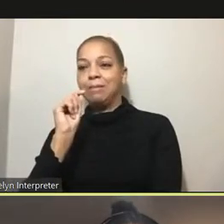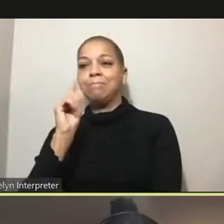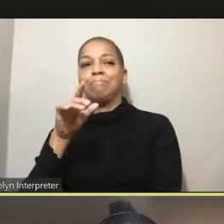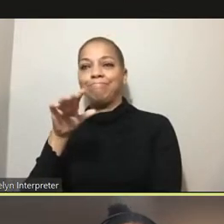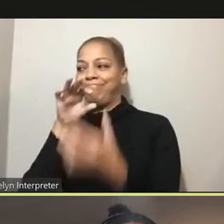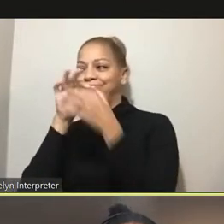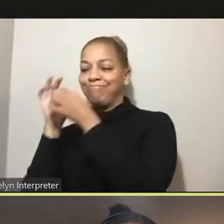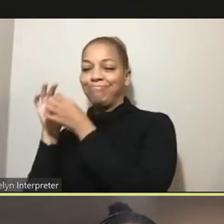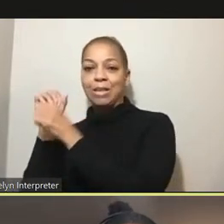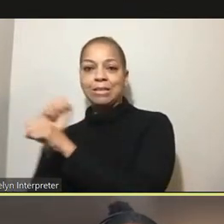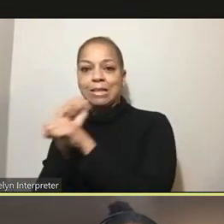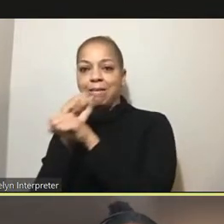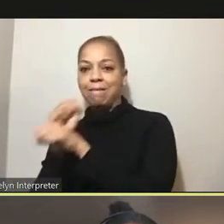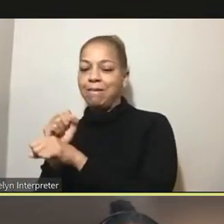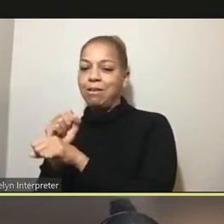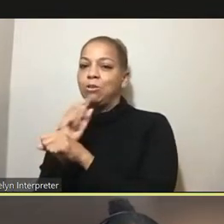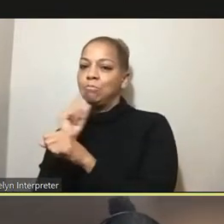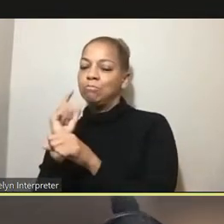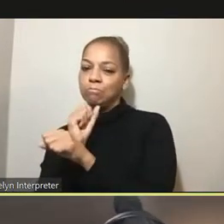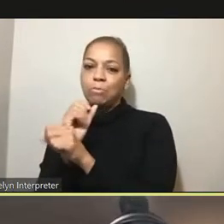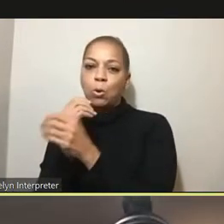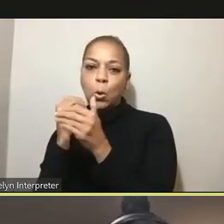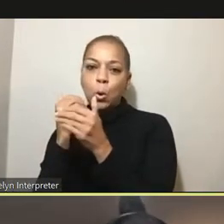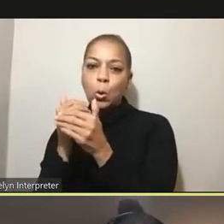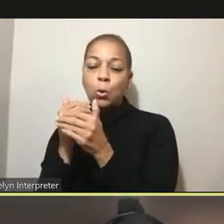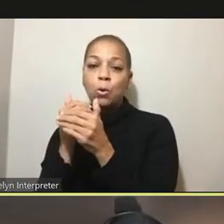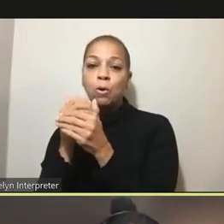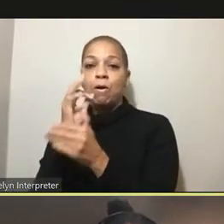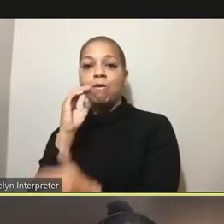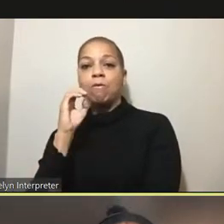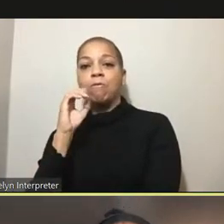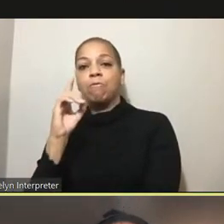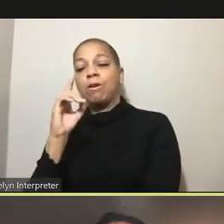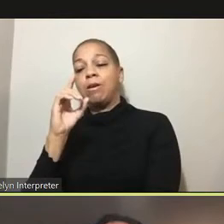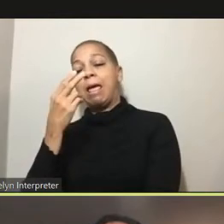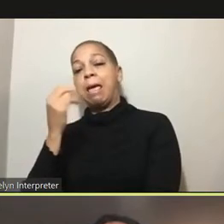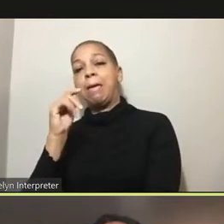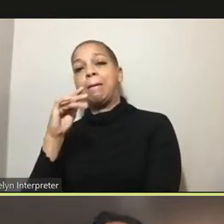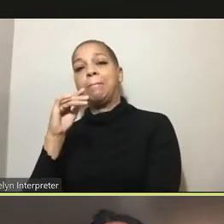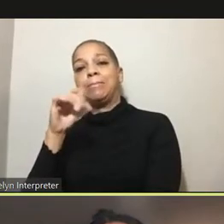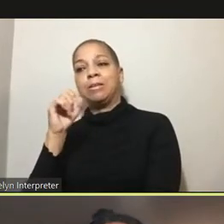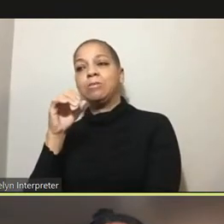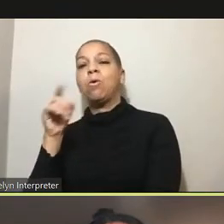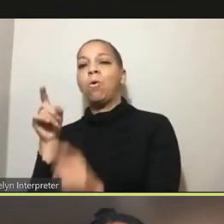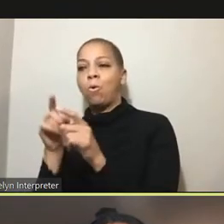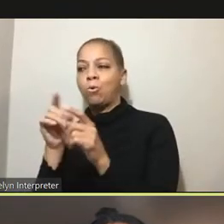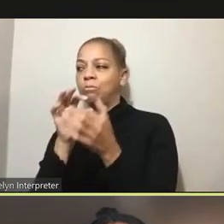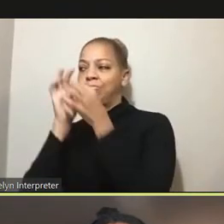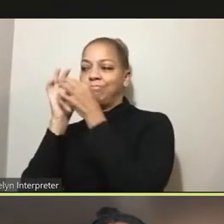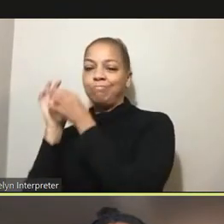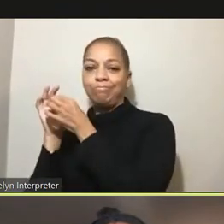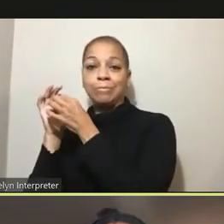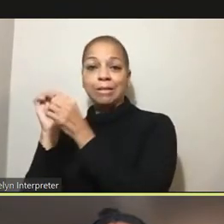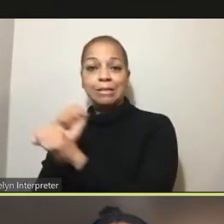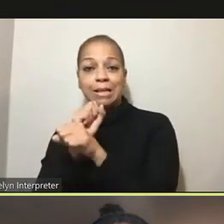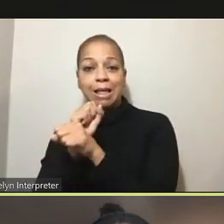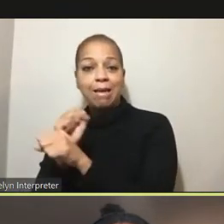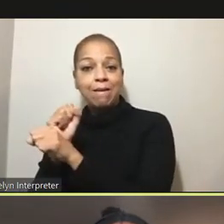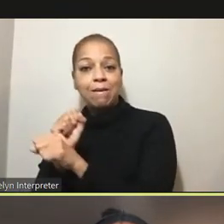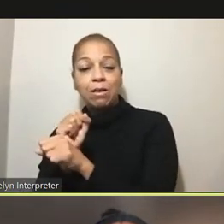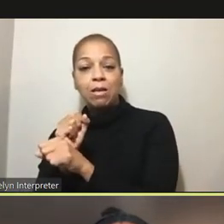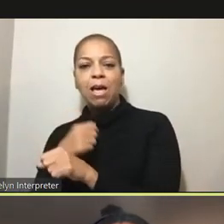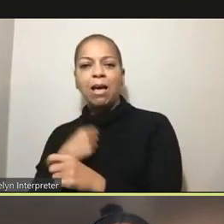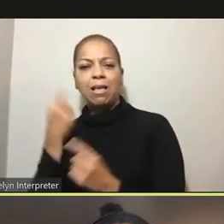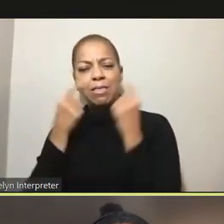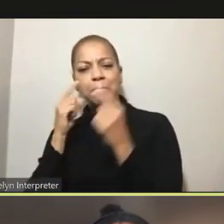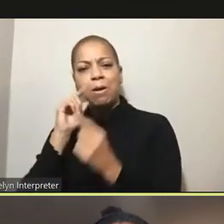very close. Chairman Fred Hampton, descendant of slavery. And I think about lineage